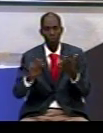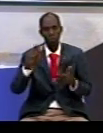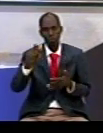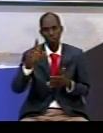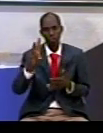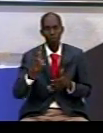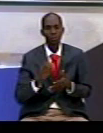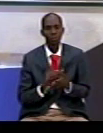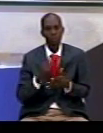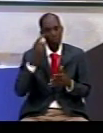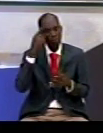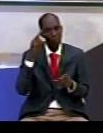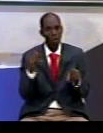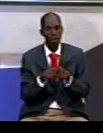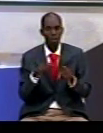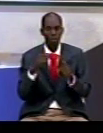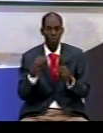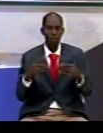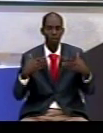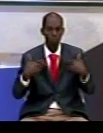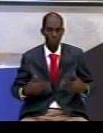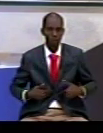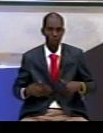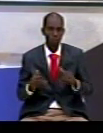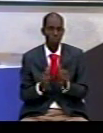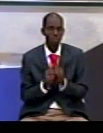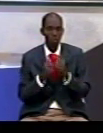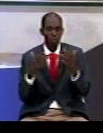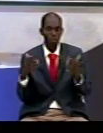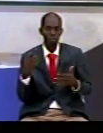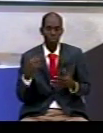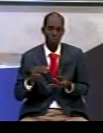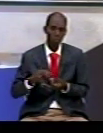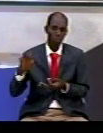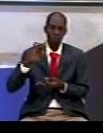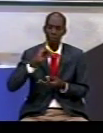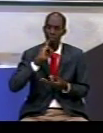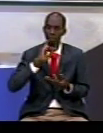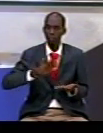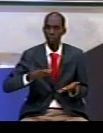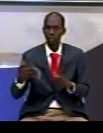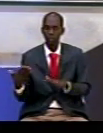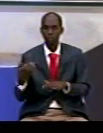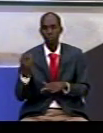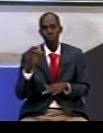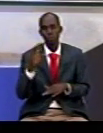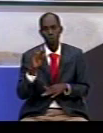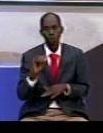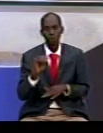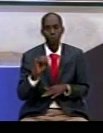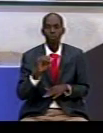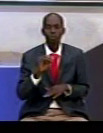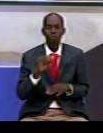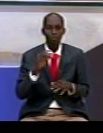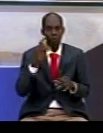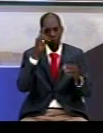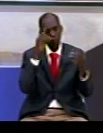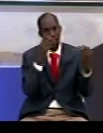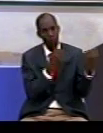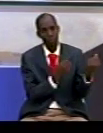26. For as the body without the spirit is dead, so